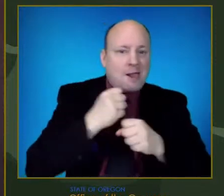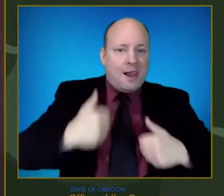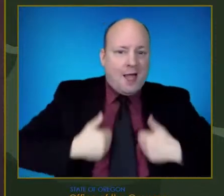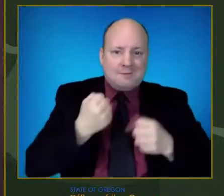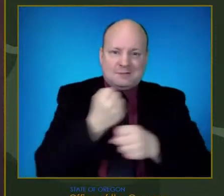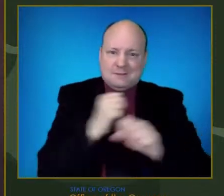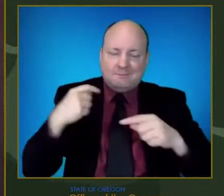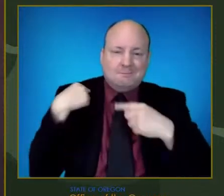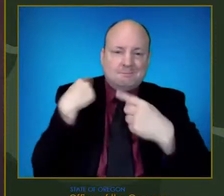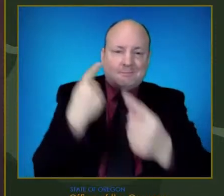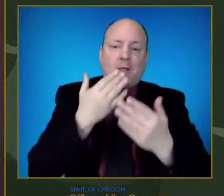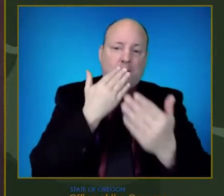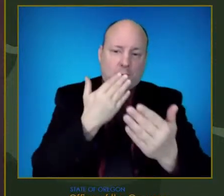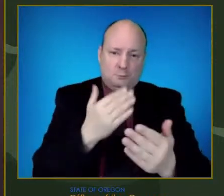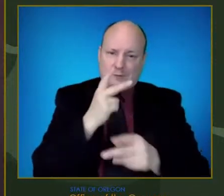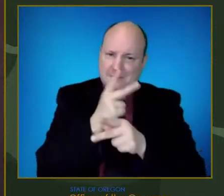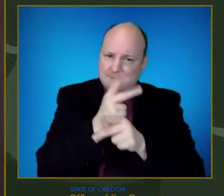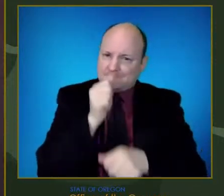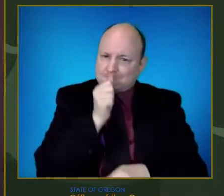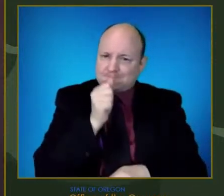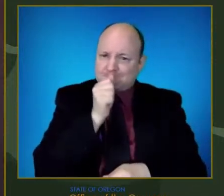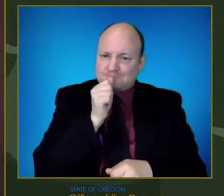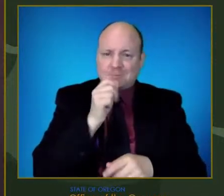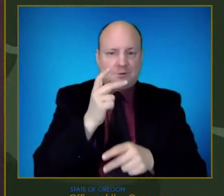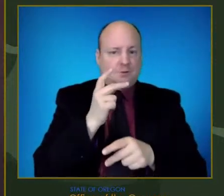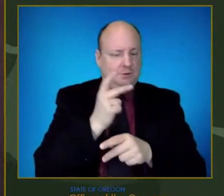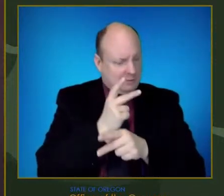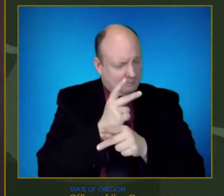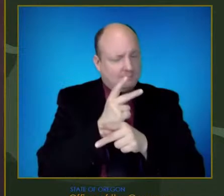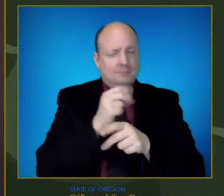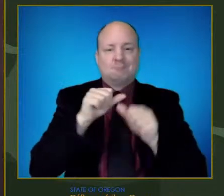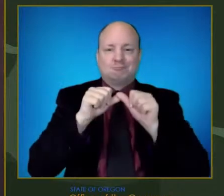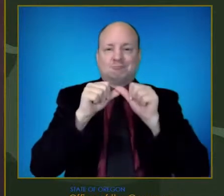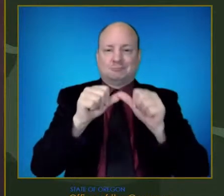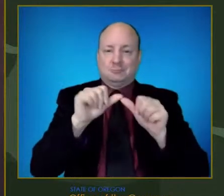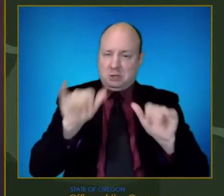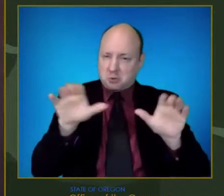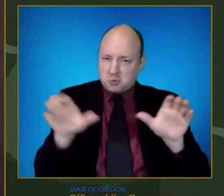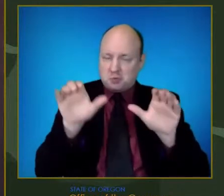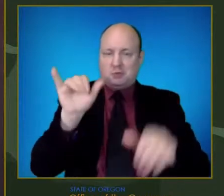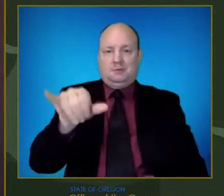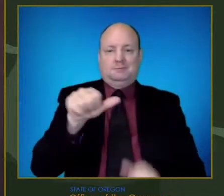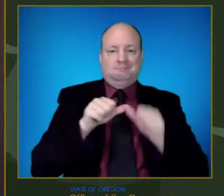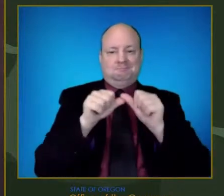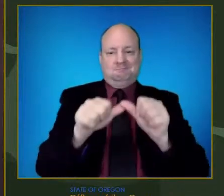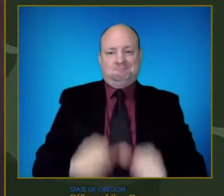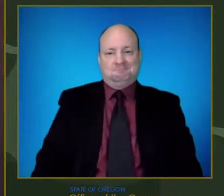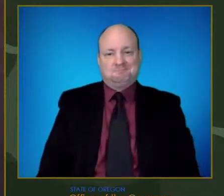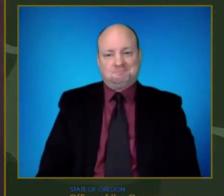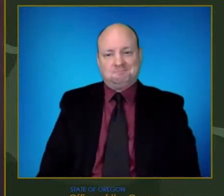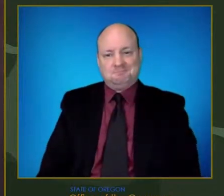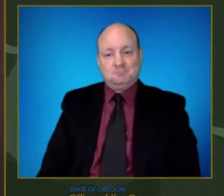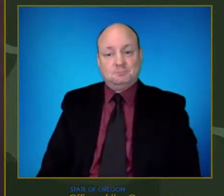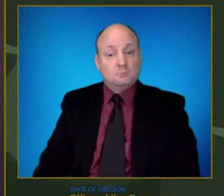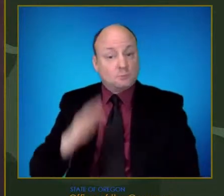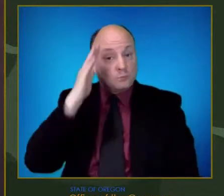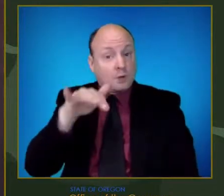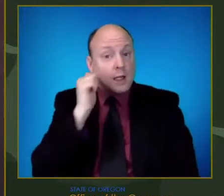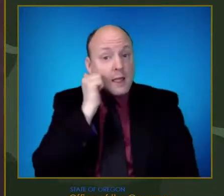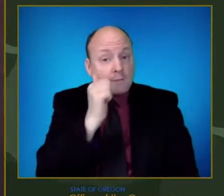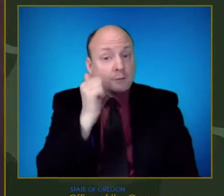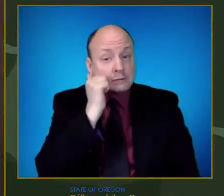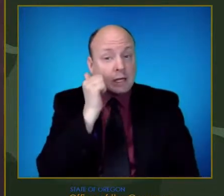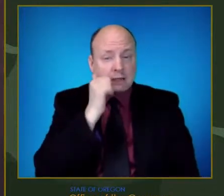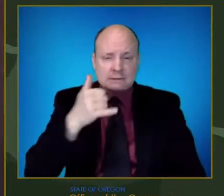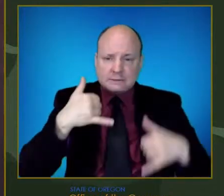last few miles. And as we do, know that every single day we make great progress